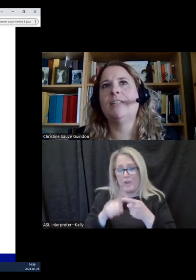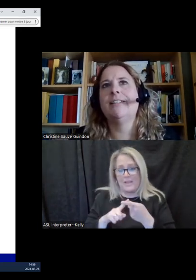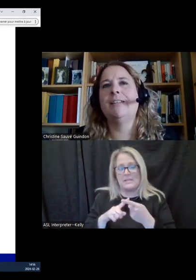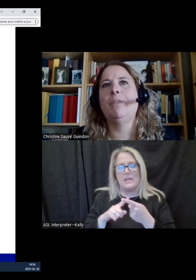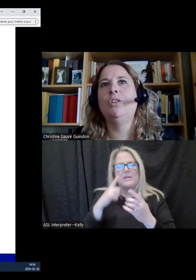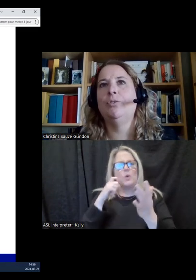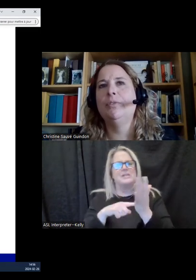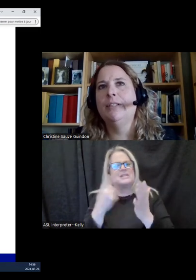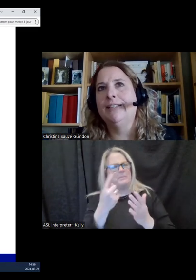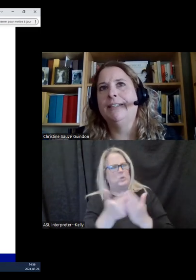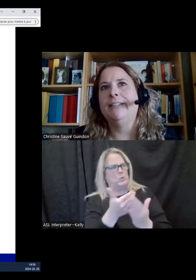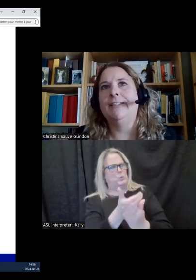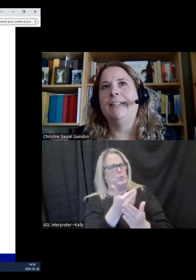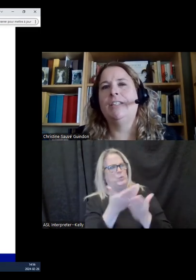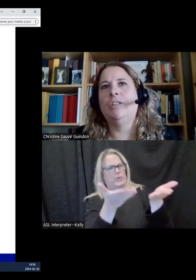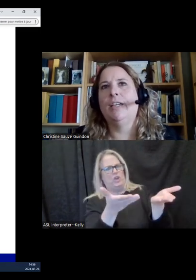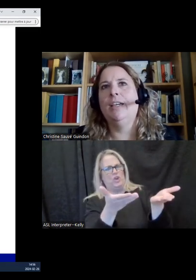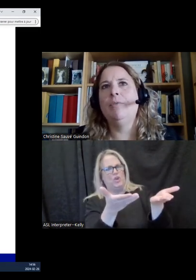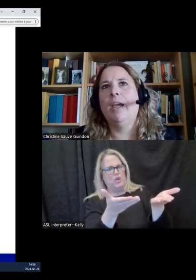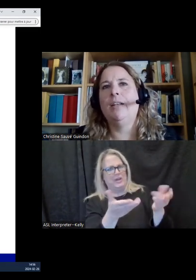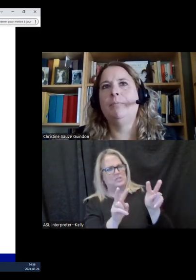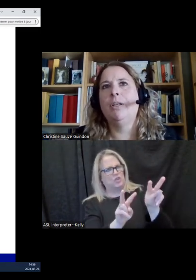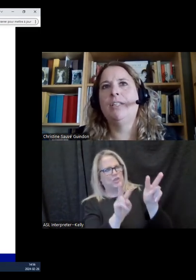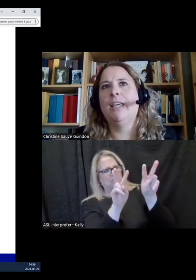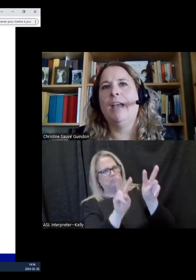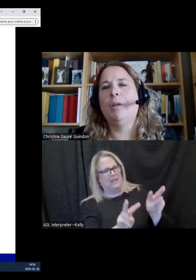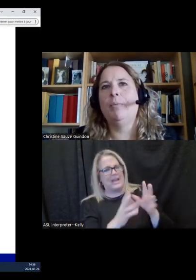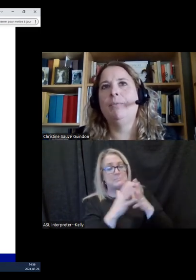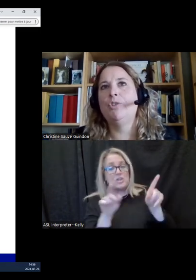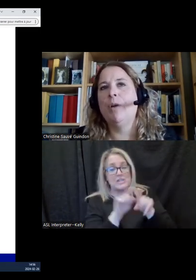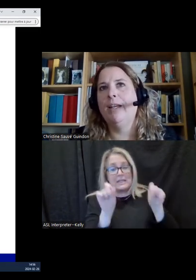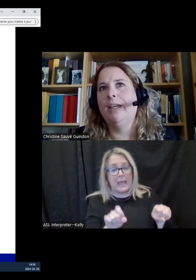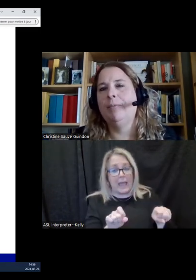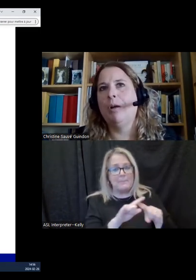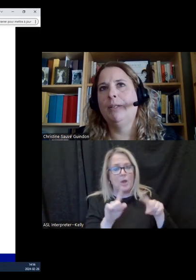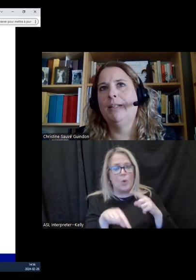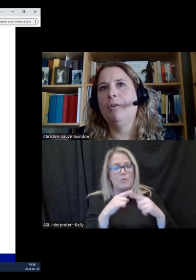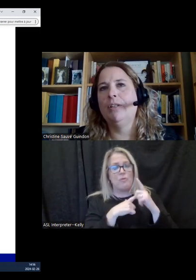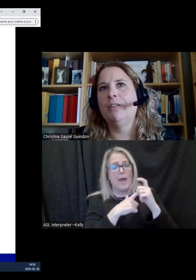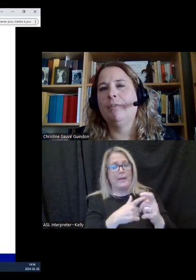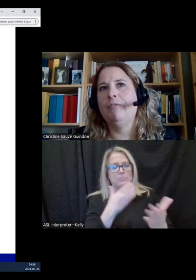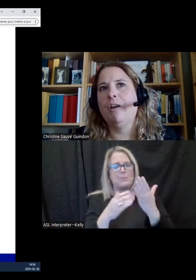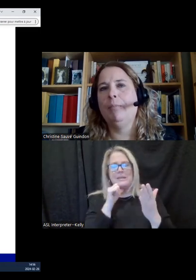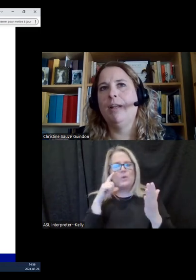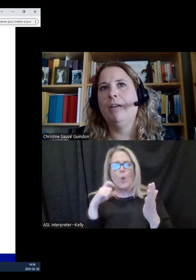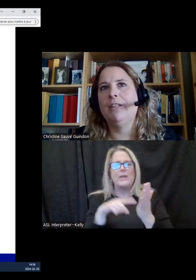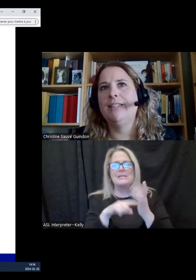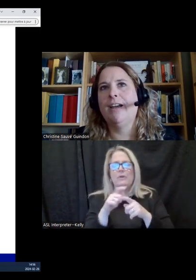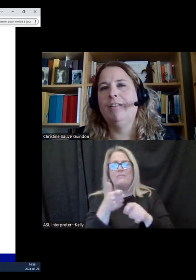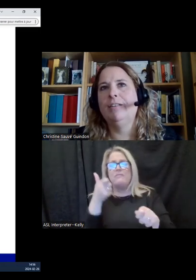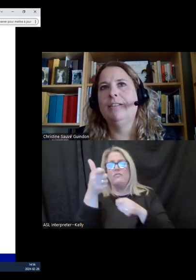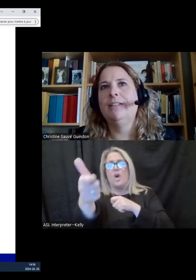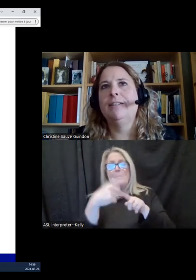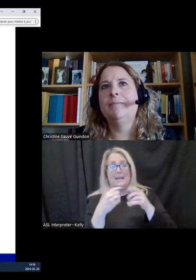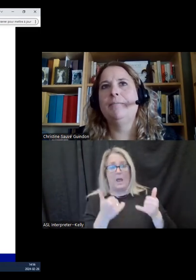notices something new. He's looking, right, as much as he can. But when he was running, he probably didn't notice it from far. But now that he's